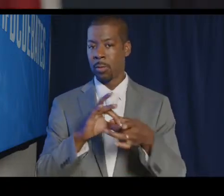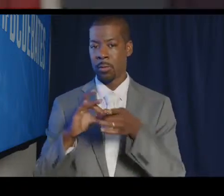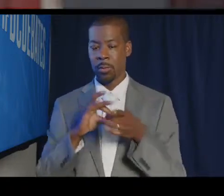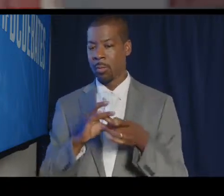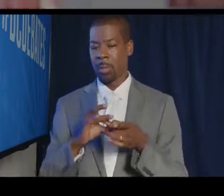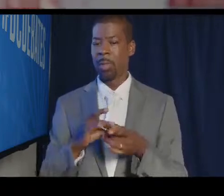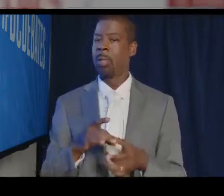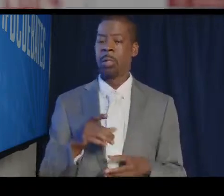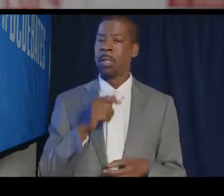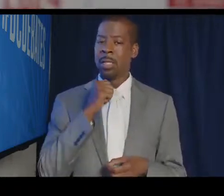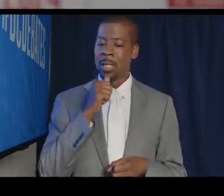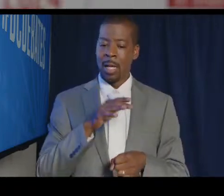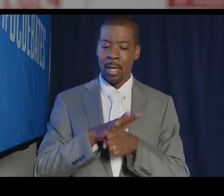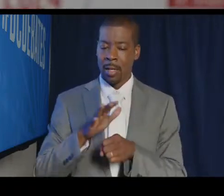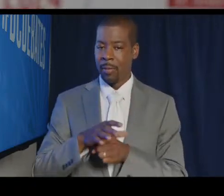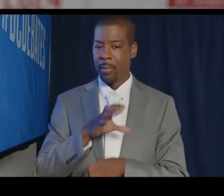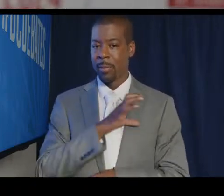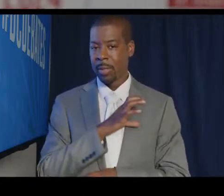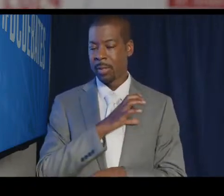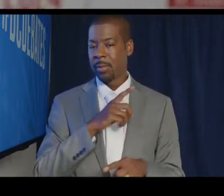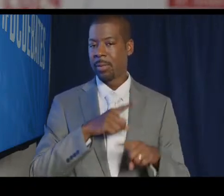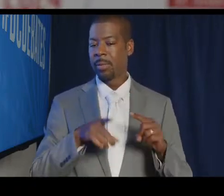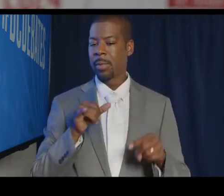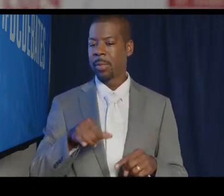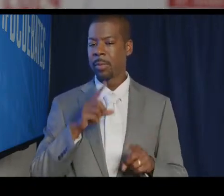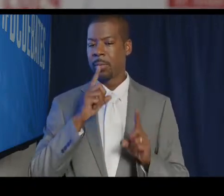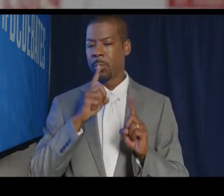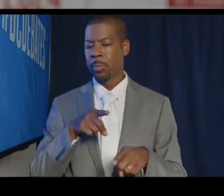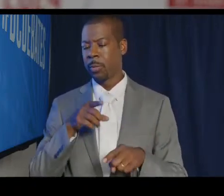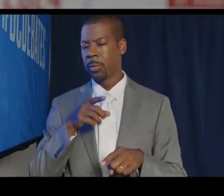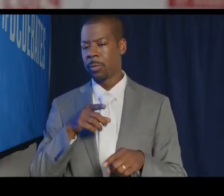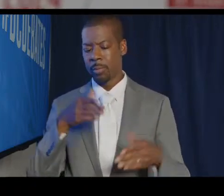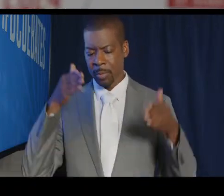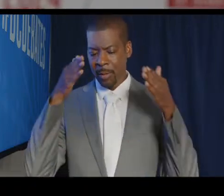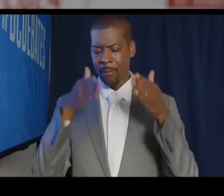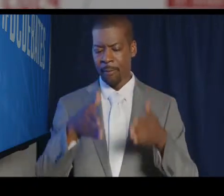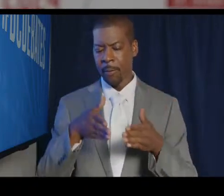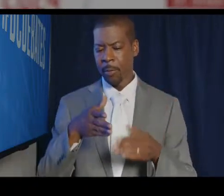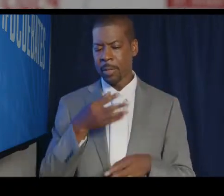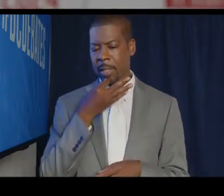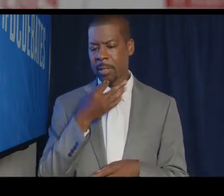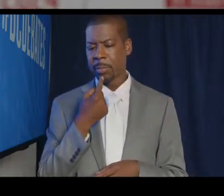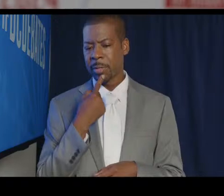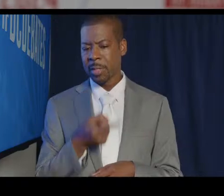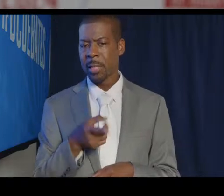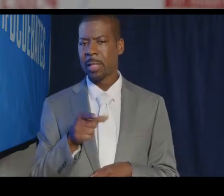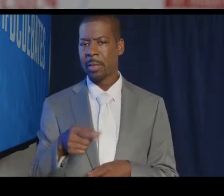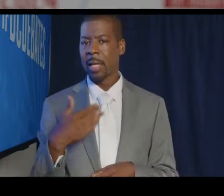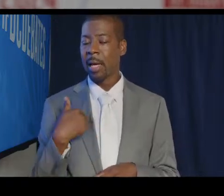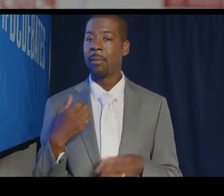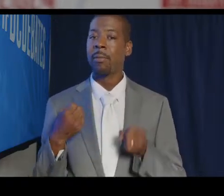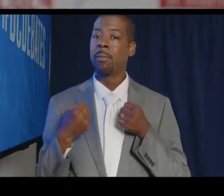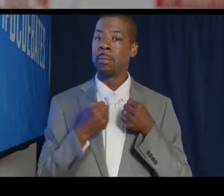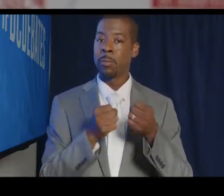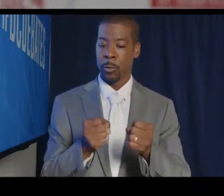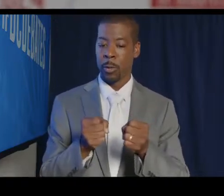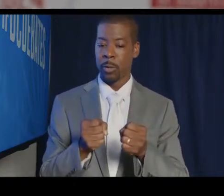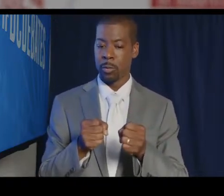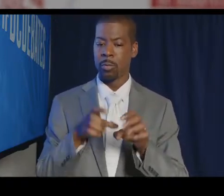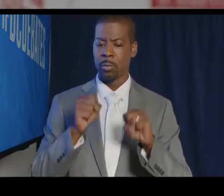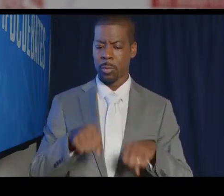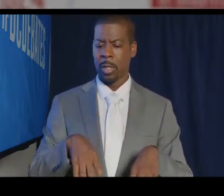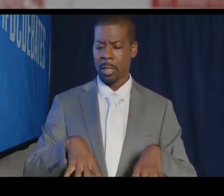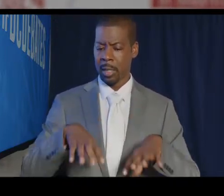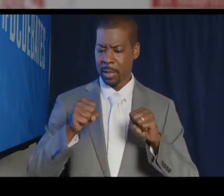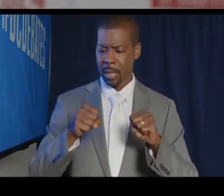are stretched too thin. What the auditor's report and these public safety experts said is that there are strategies we can take to deploy